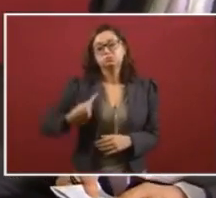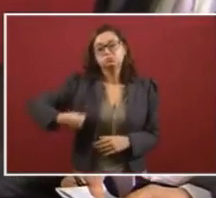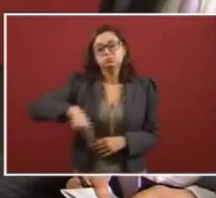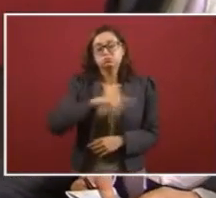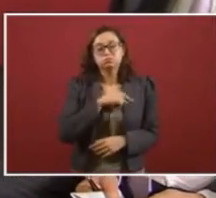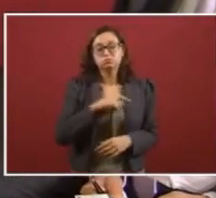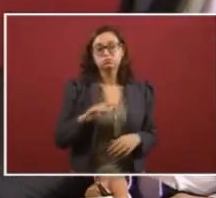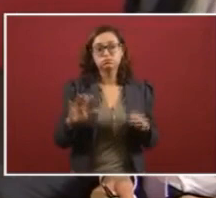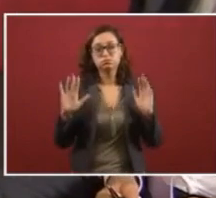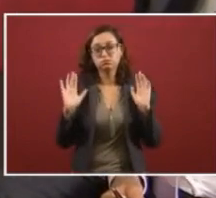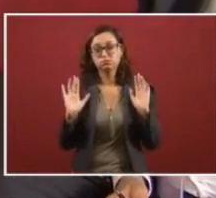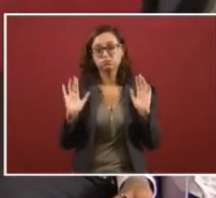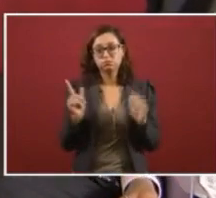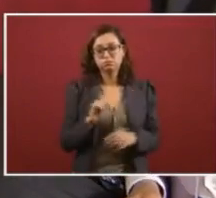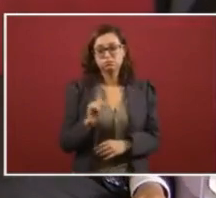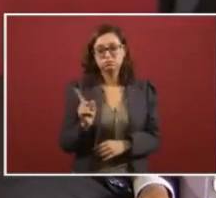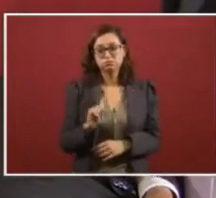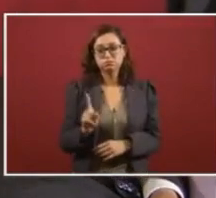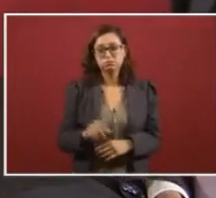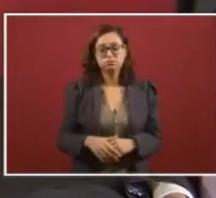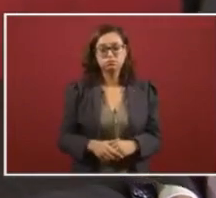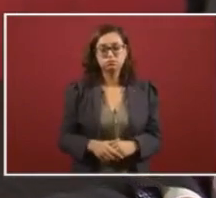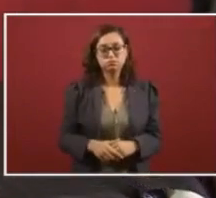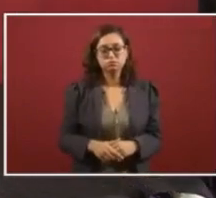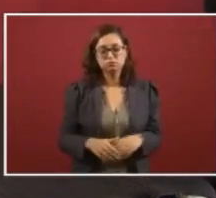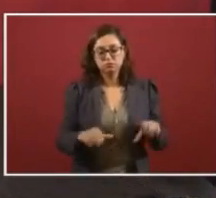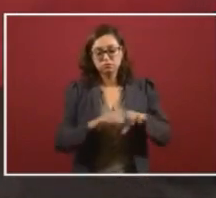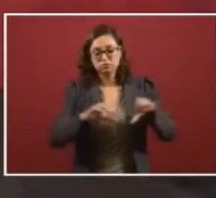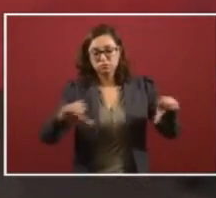No, we're not going to expropriate them.